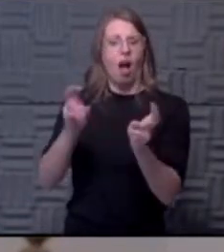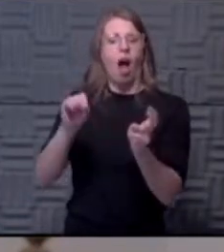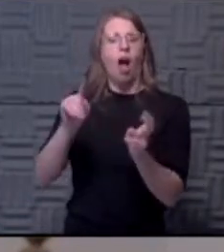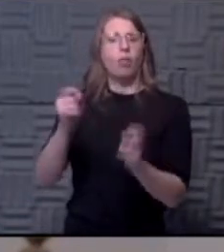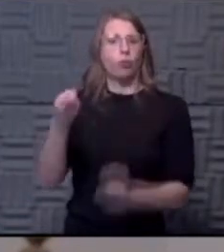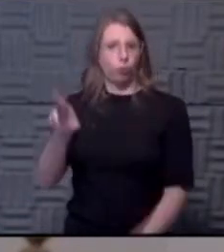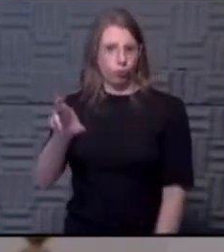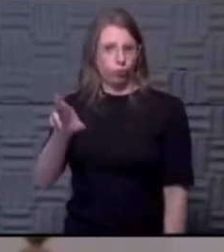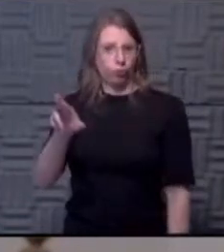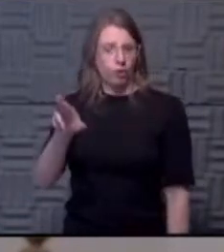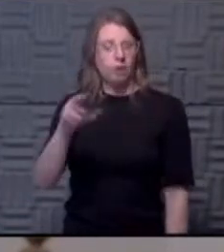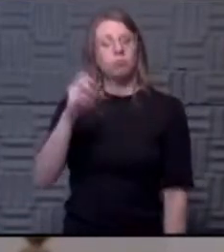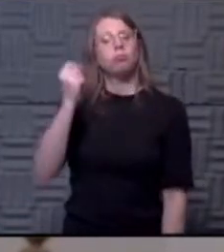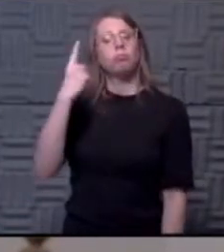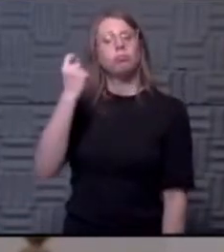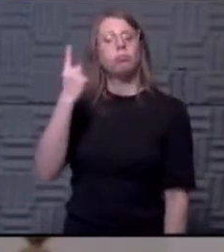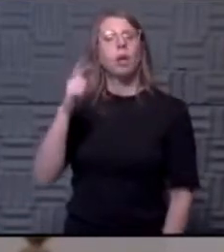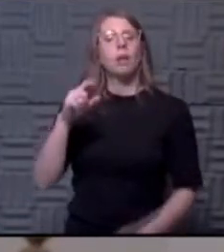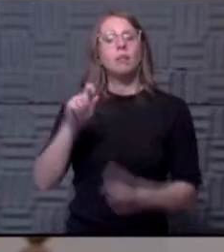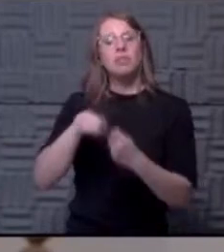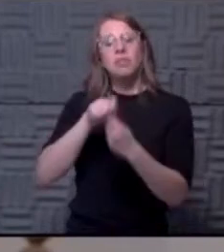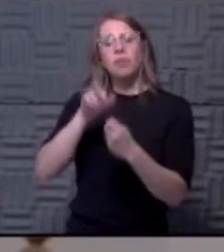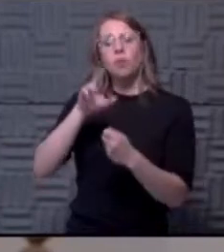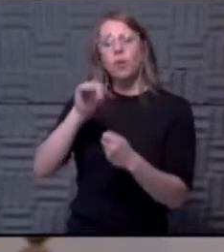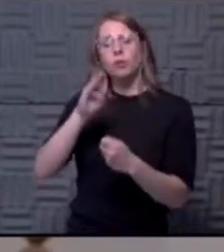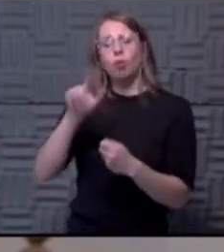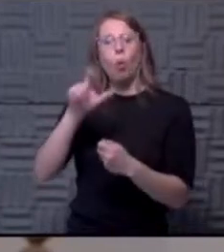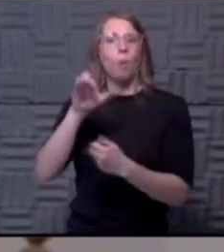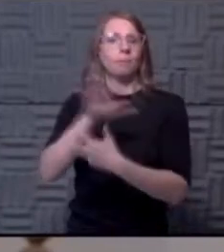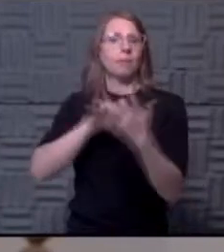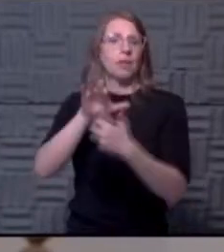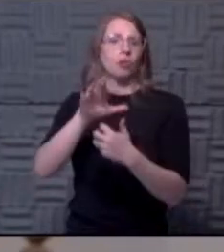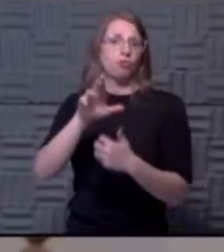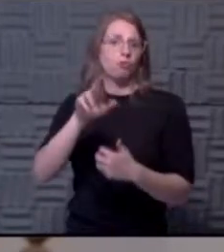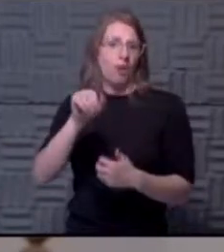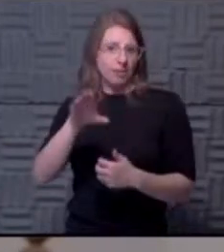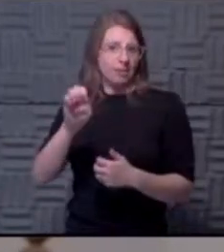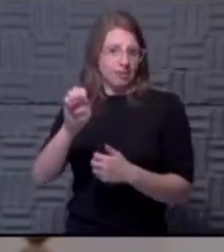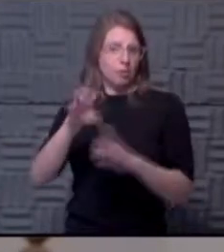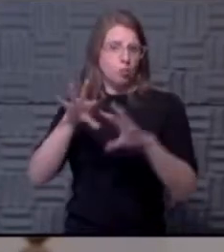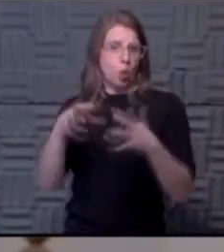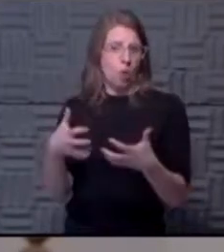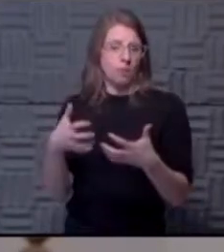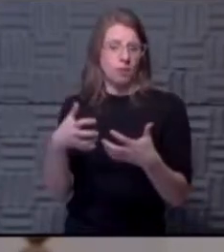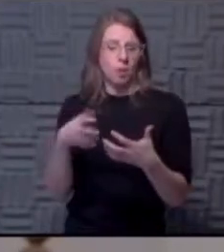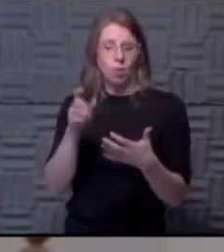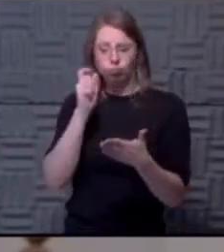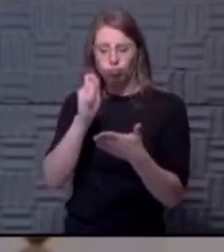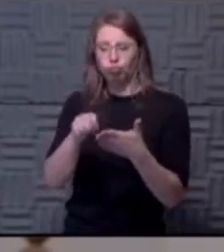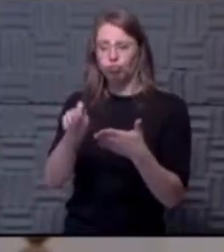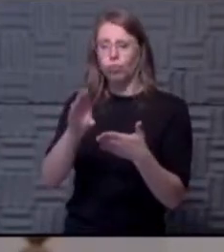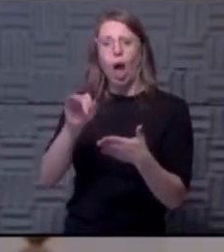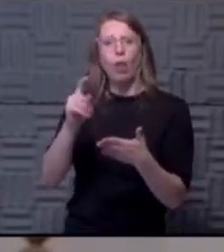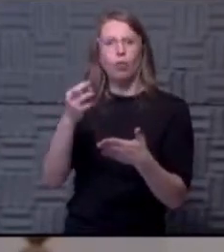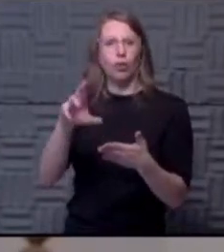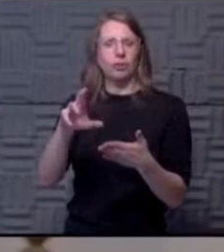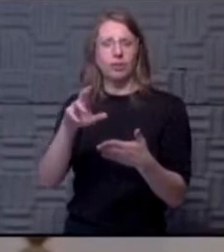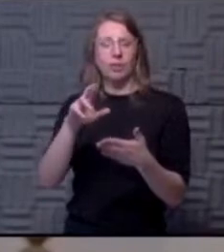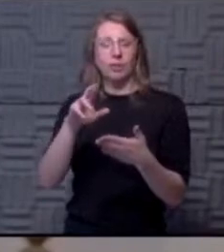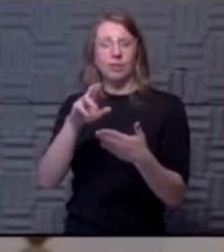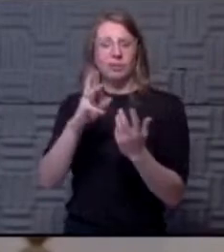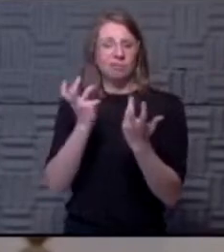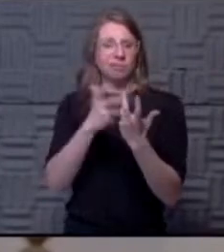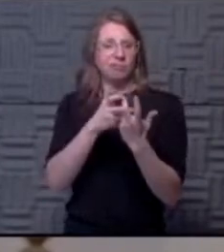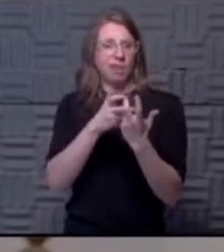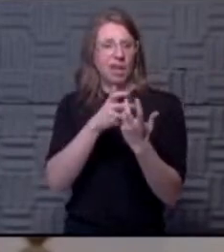do know that certain racial and ethnic groups or mixed race groups, quite honestly, will check other because they don't fit into a neat box or